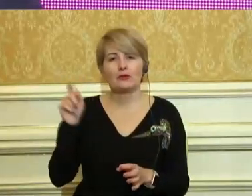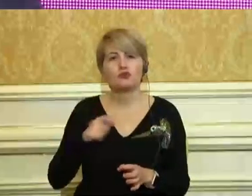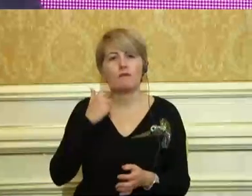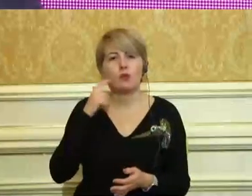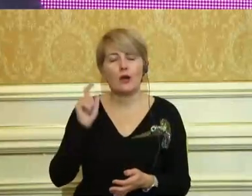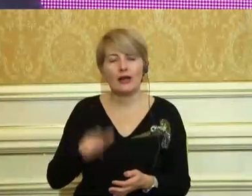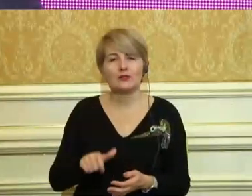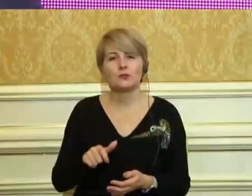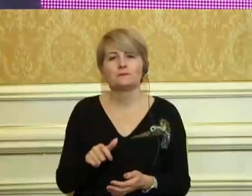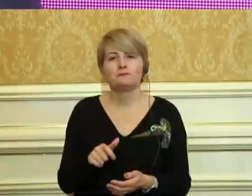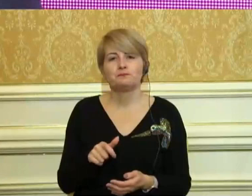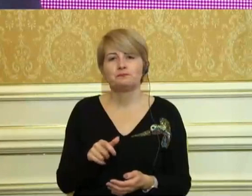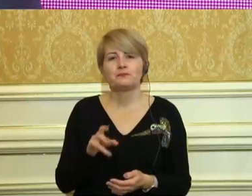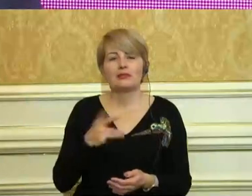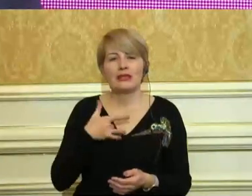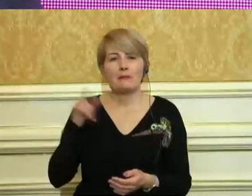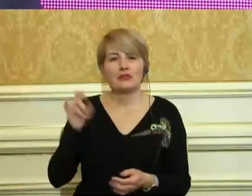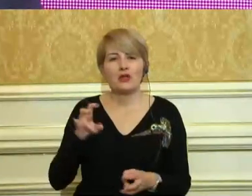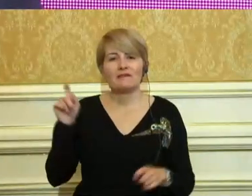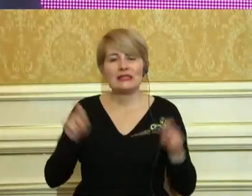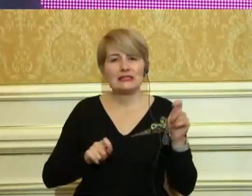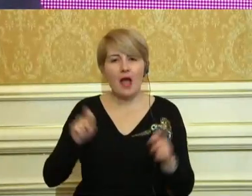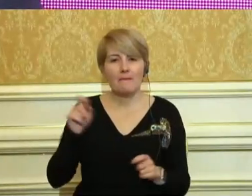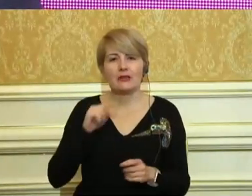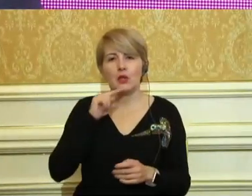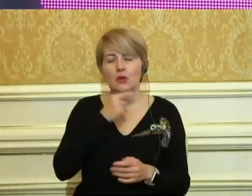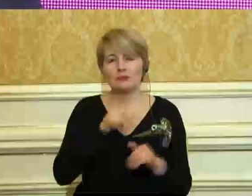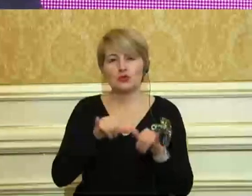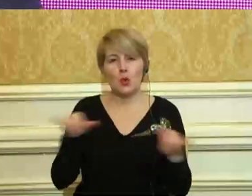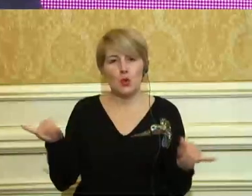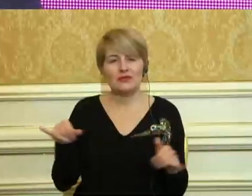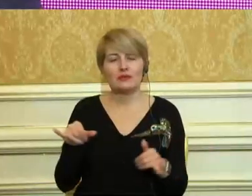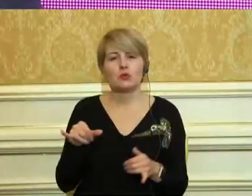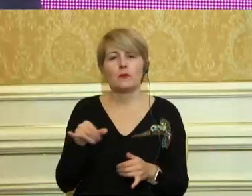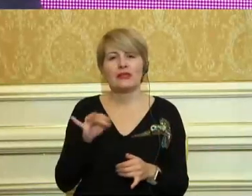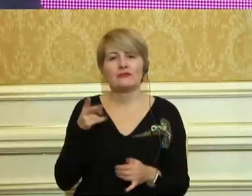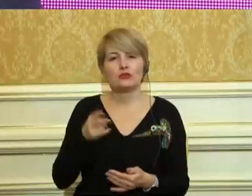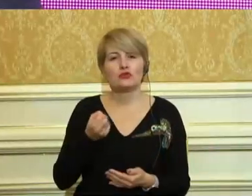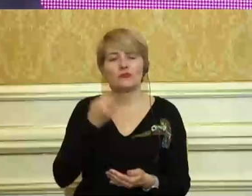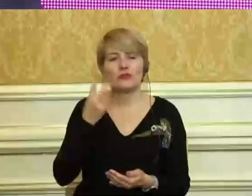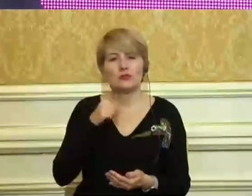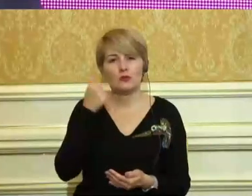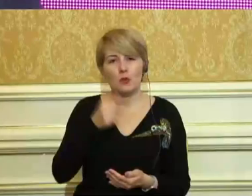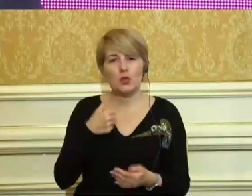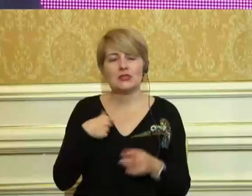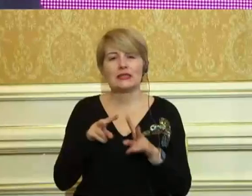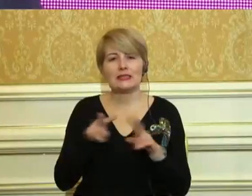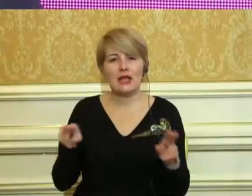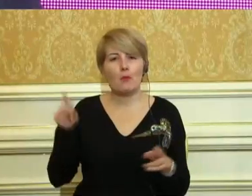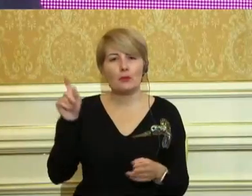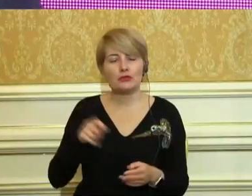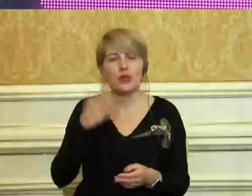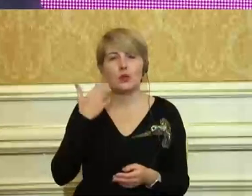Economic Development, and prior to that in 2012 during my time as President of the Federation of